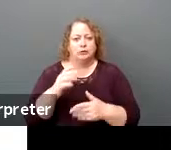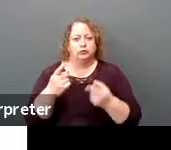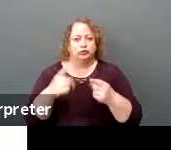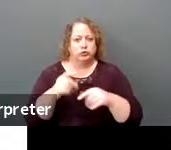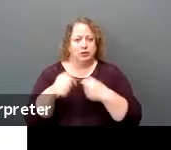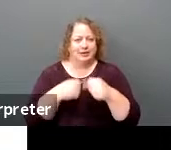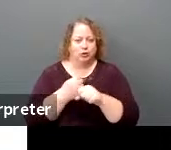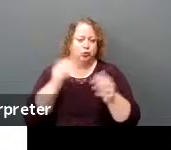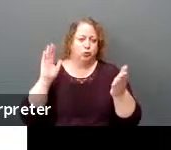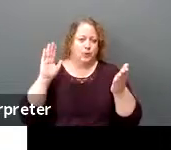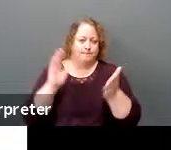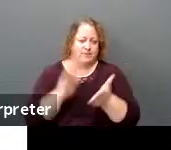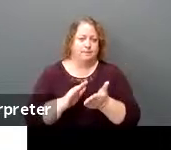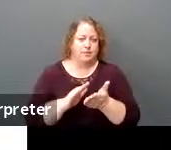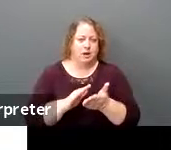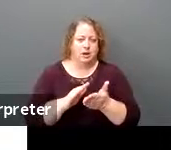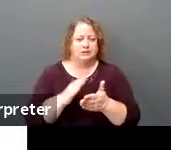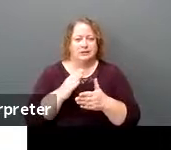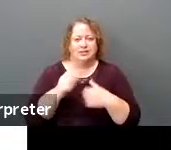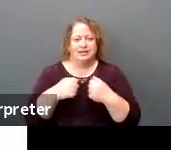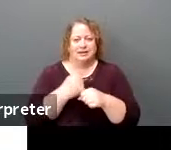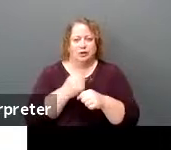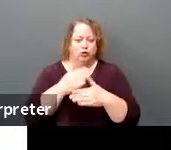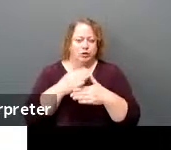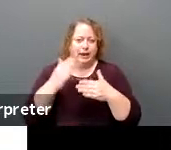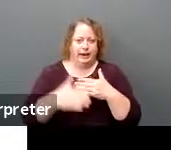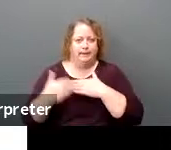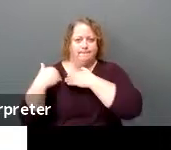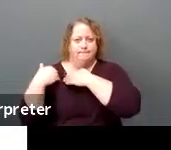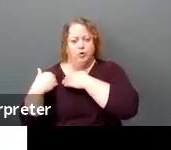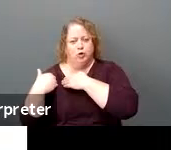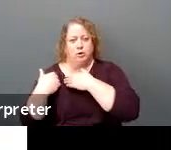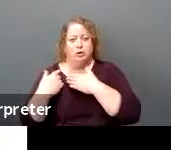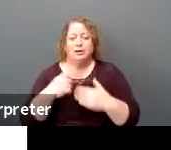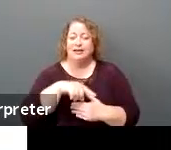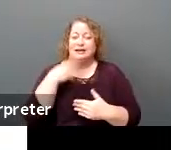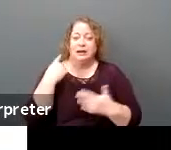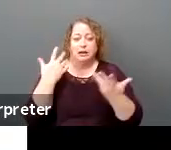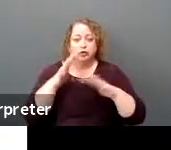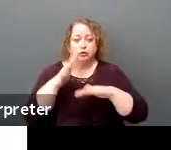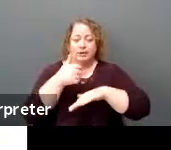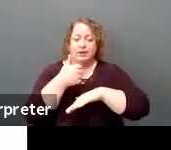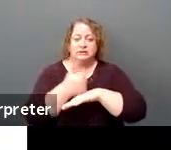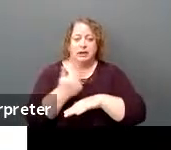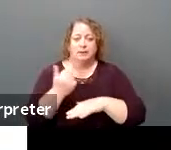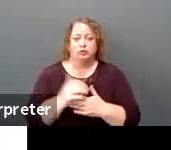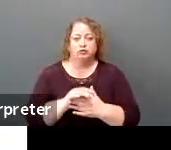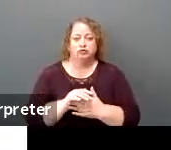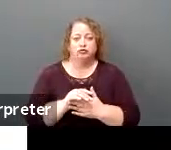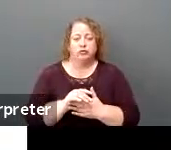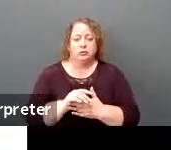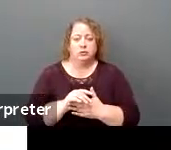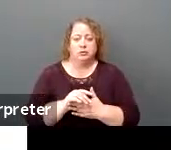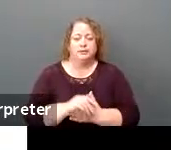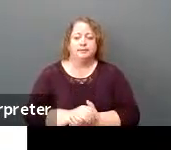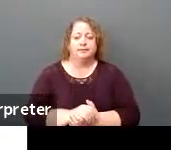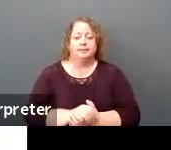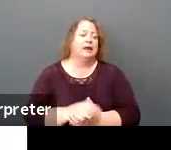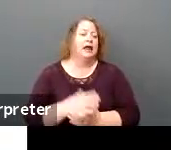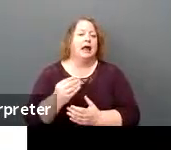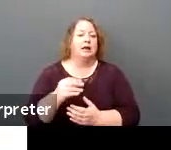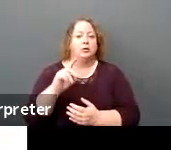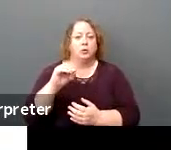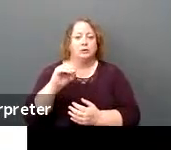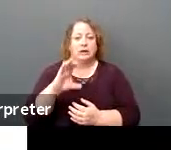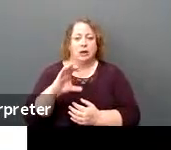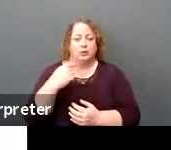year to minimize a year-end burden. And deadlines have already been established. They've been reset. And